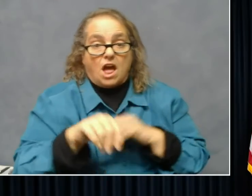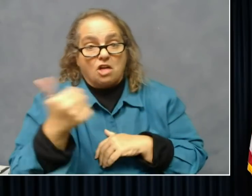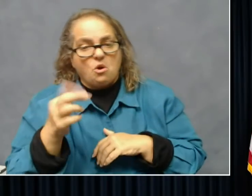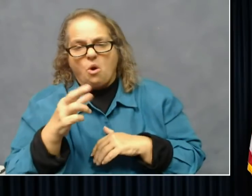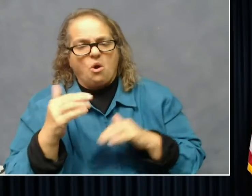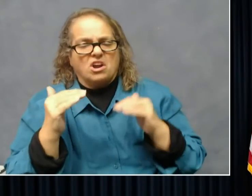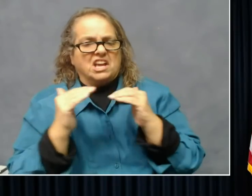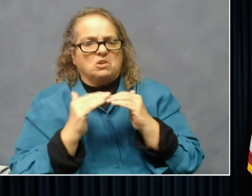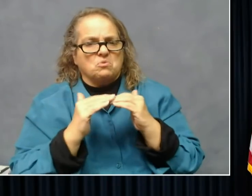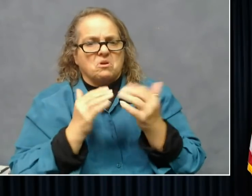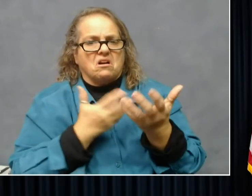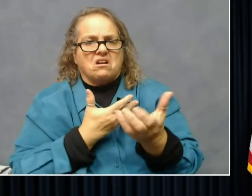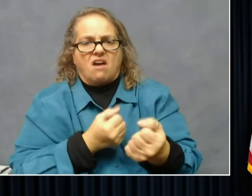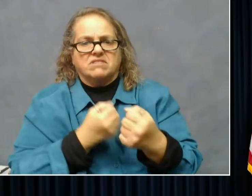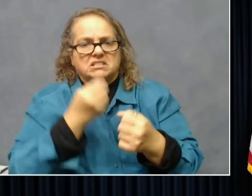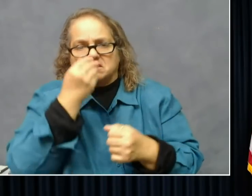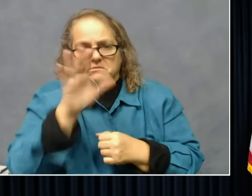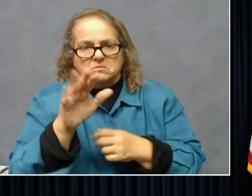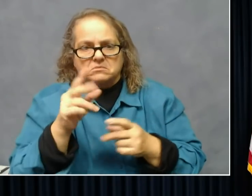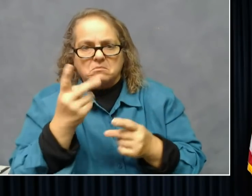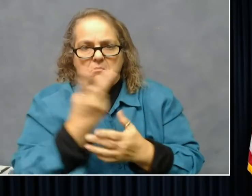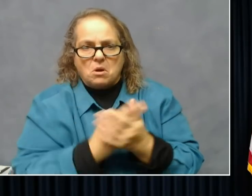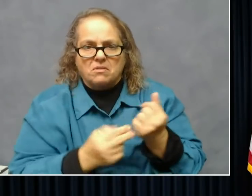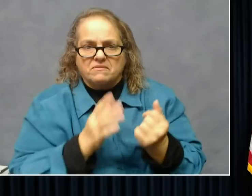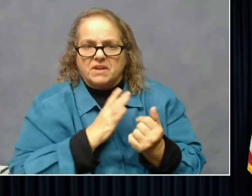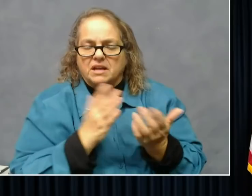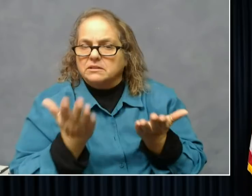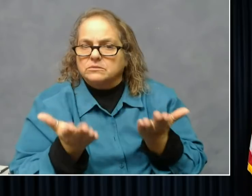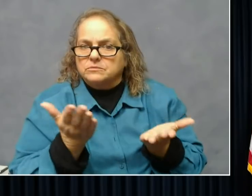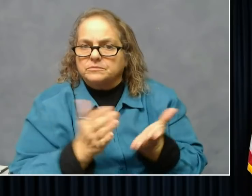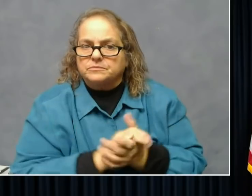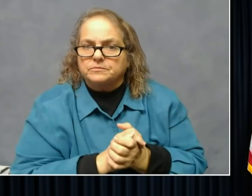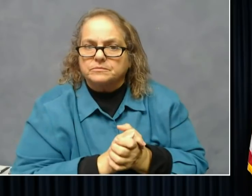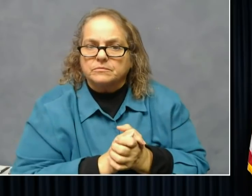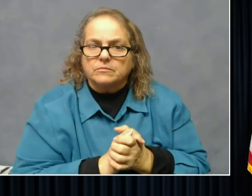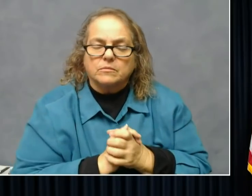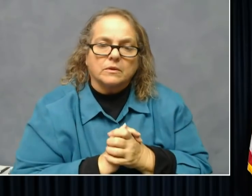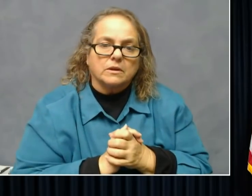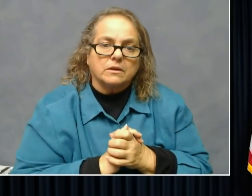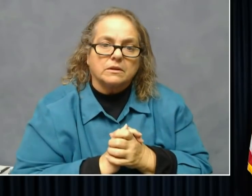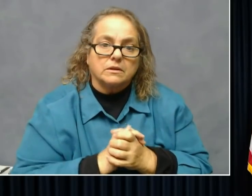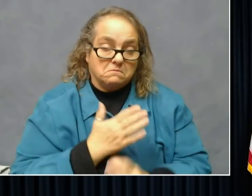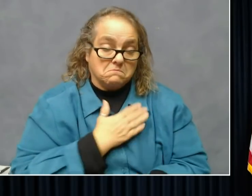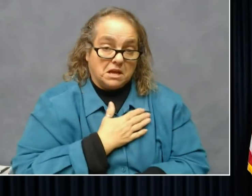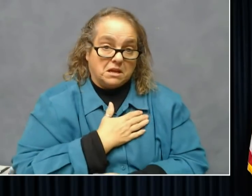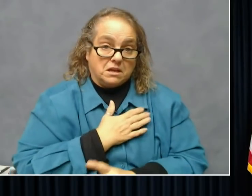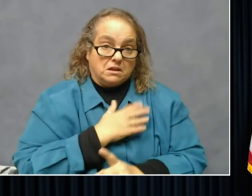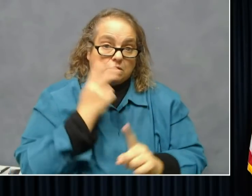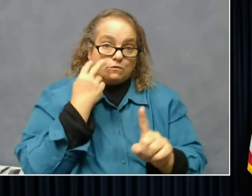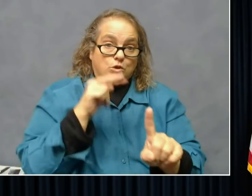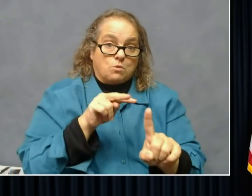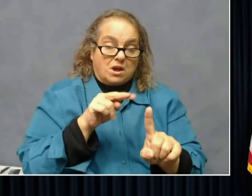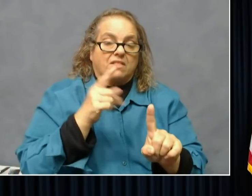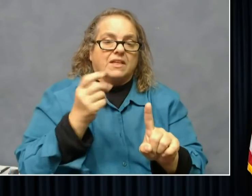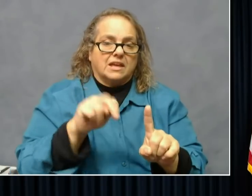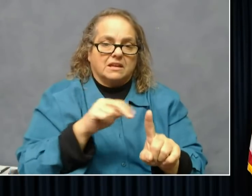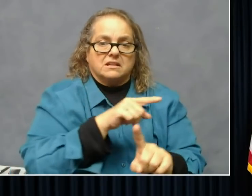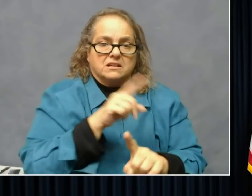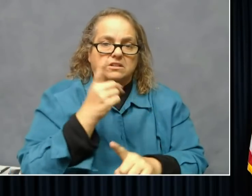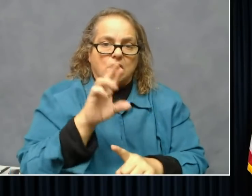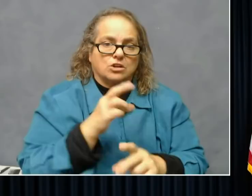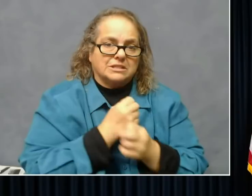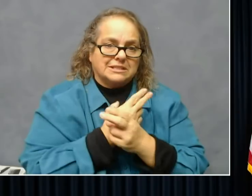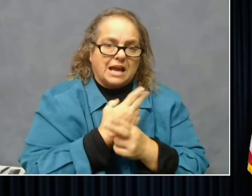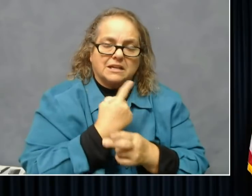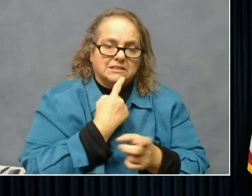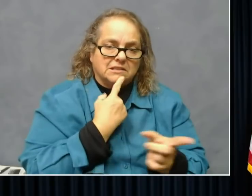be happy to get one or the other? Thank you. Well, from my standpoint, and then we'll go to Dr. Stack, Pfizer right now has